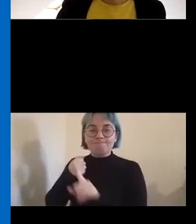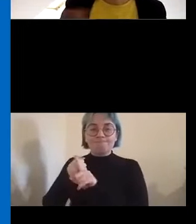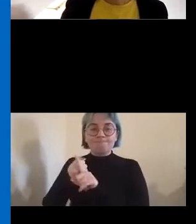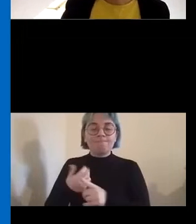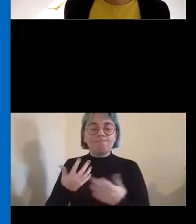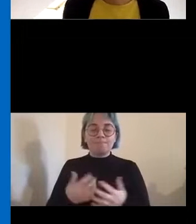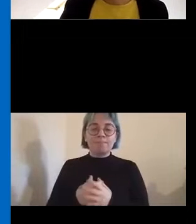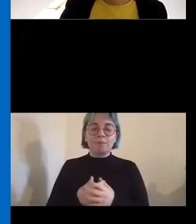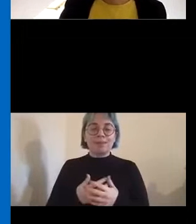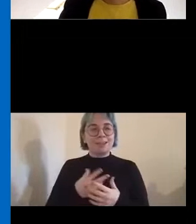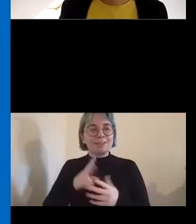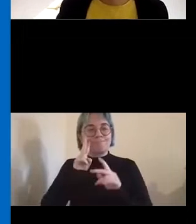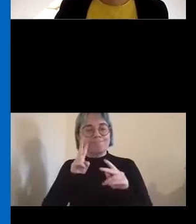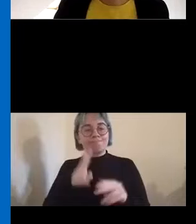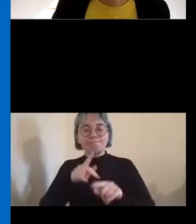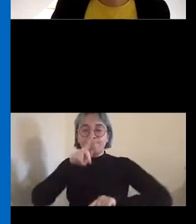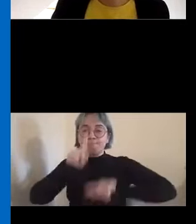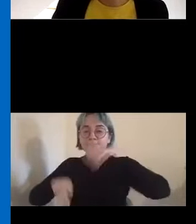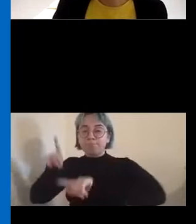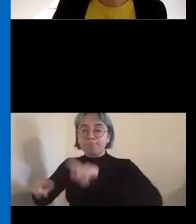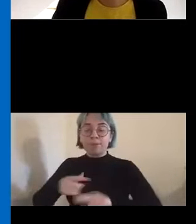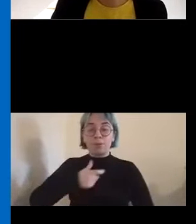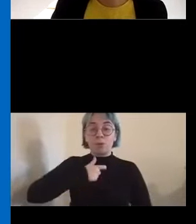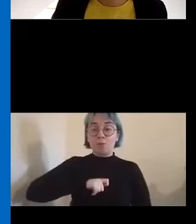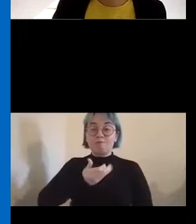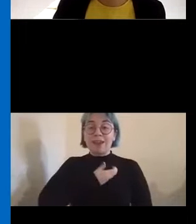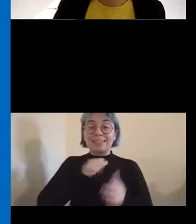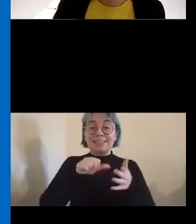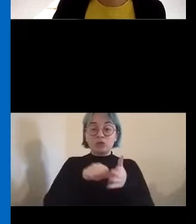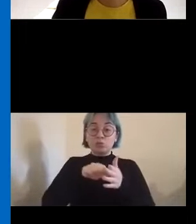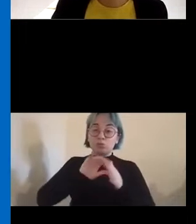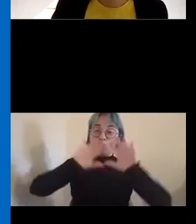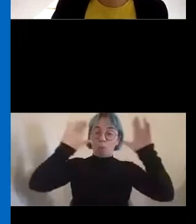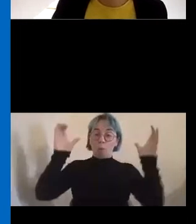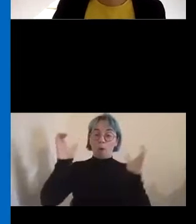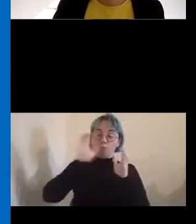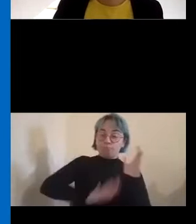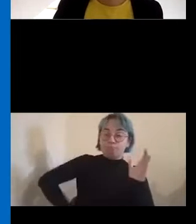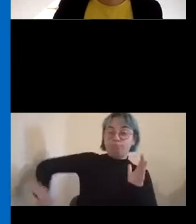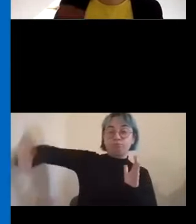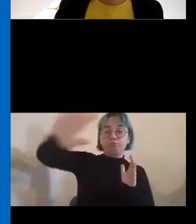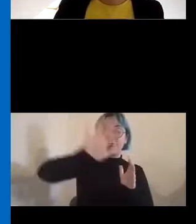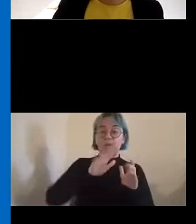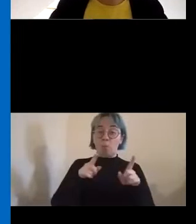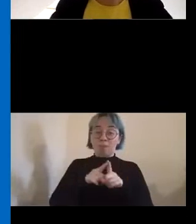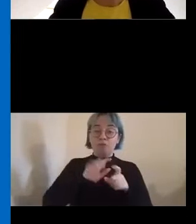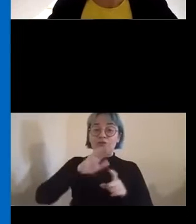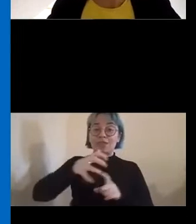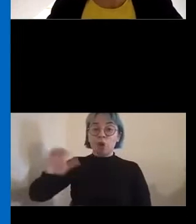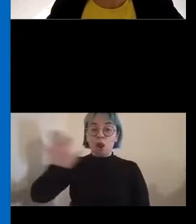really looking at a range of human rights issues across the world and across the regions. We have a number of regional